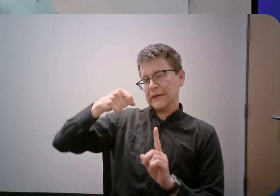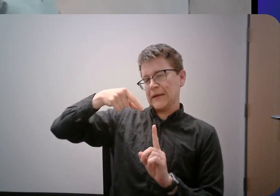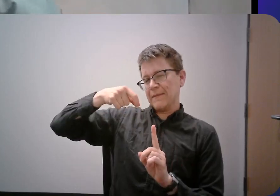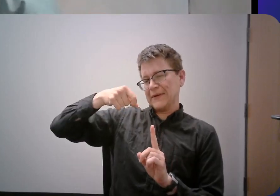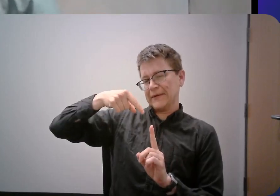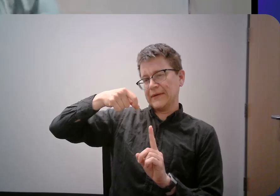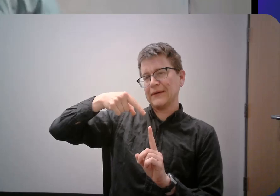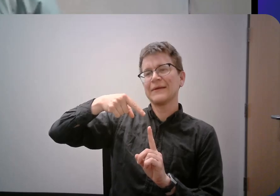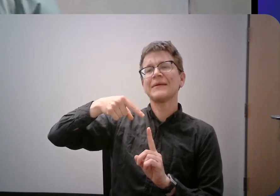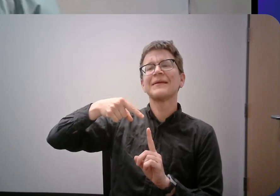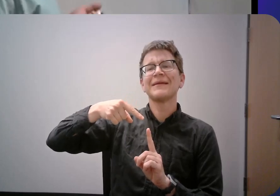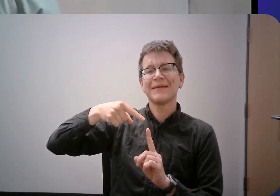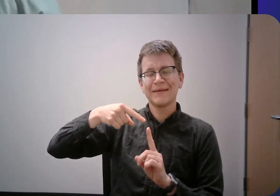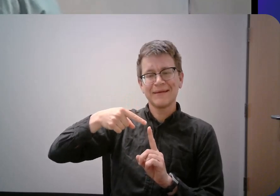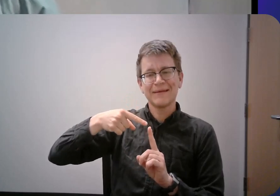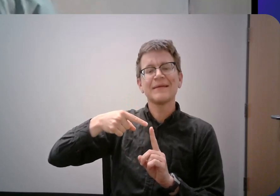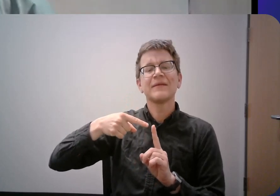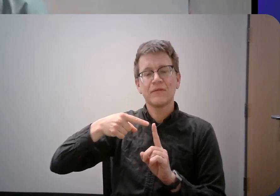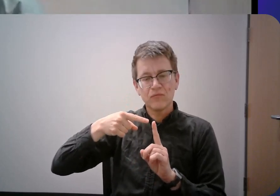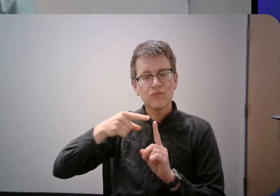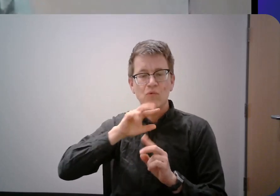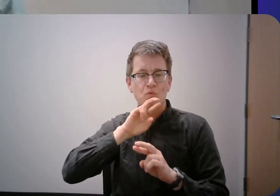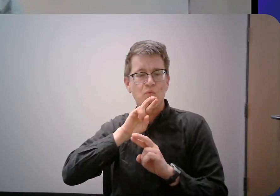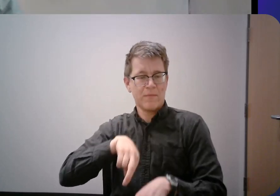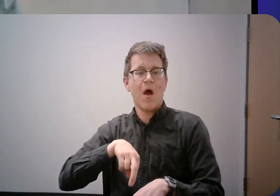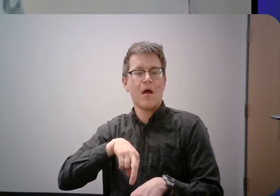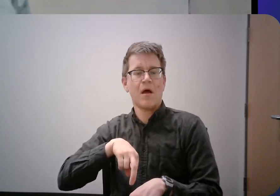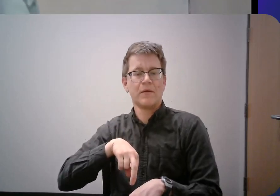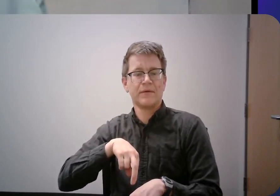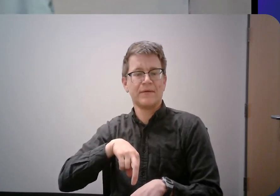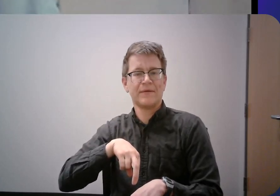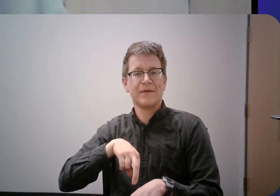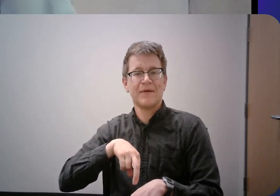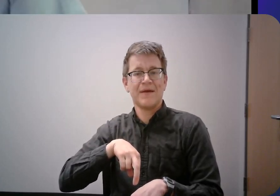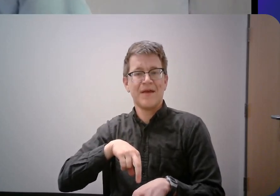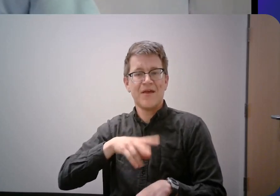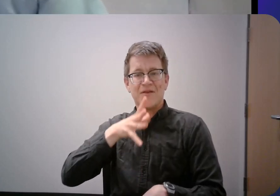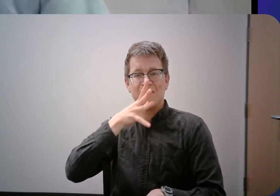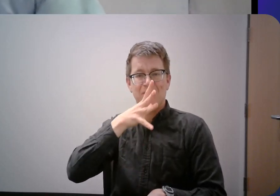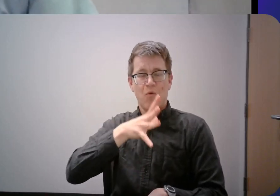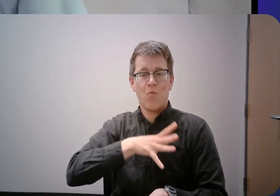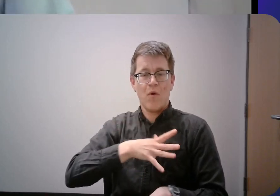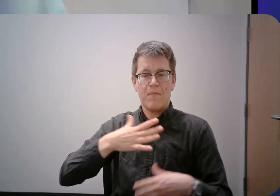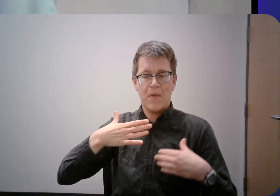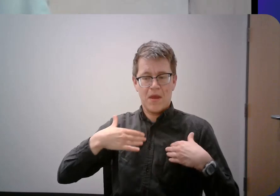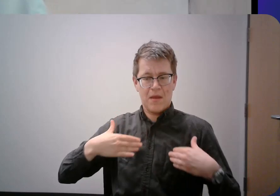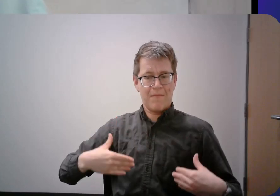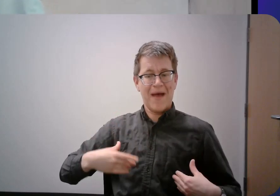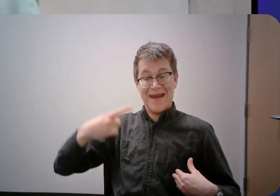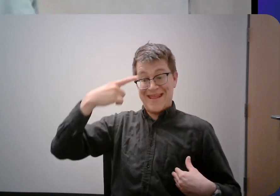tissues. The same thing that happens during any kind of an infection, and rightfully so.